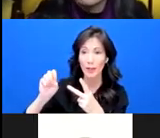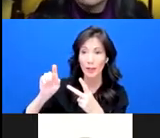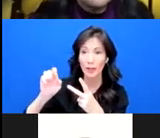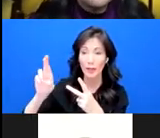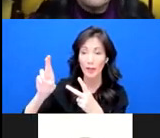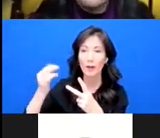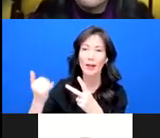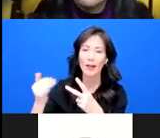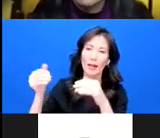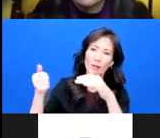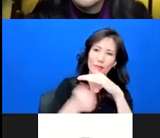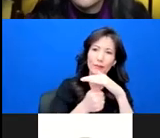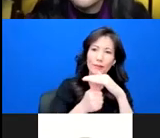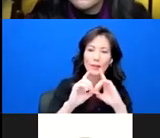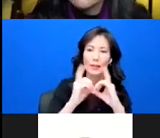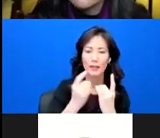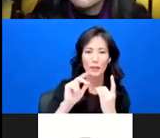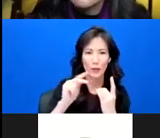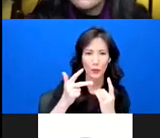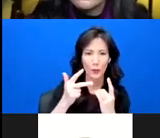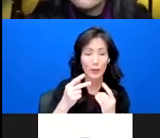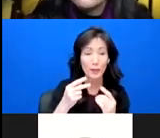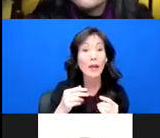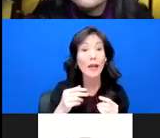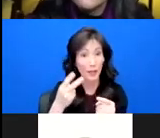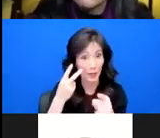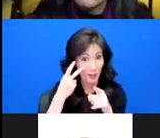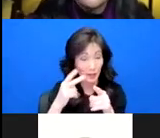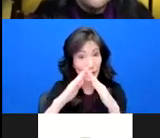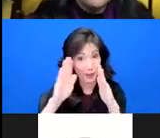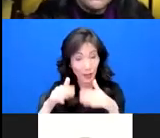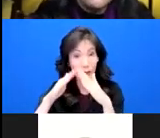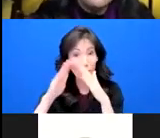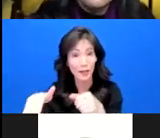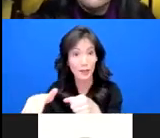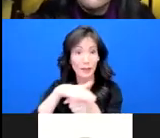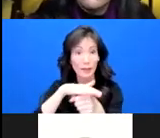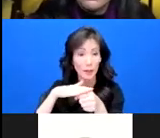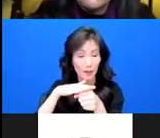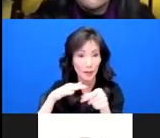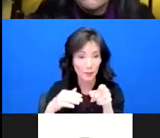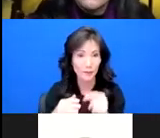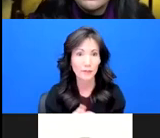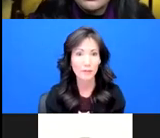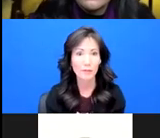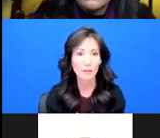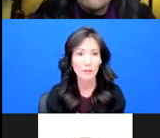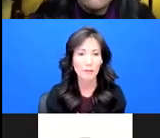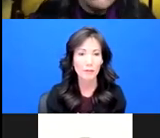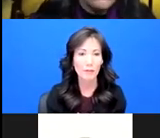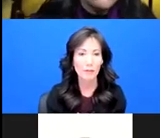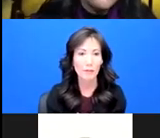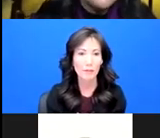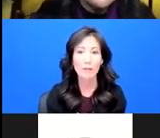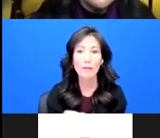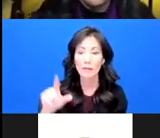slide, where we see those neighborhoods, and the next slide where we can zoom in. So we see that